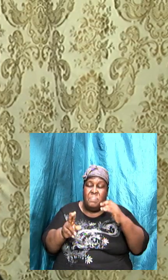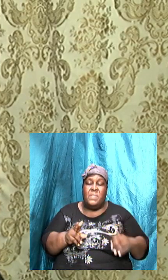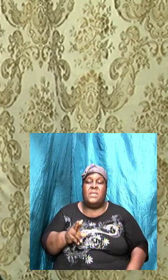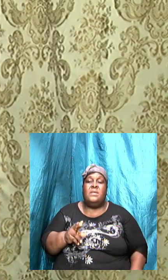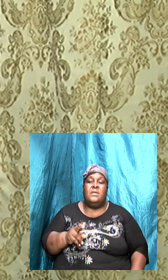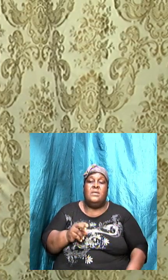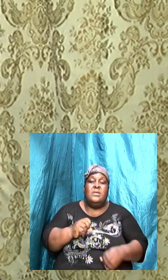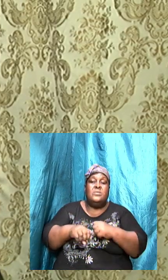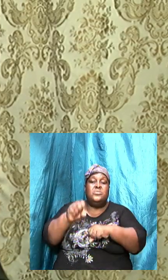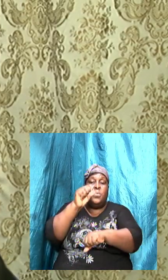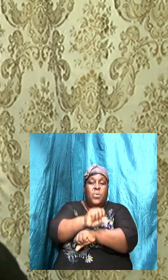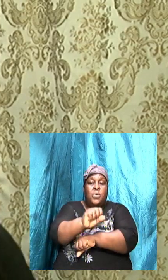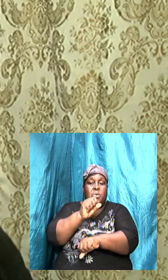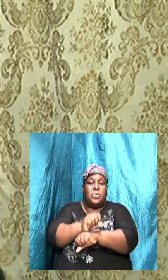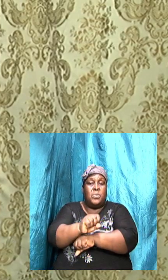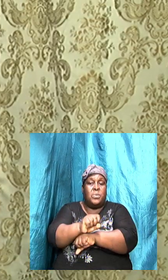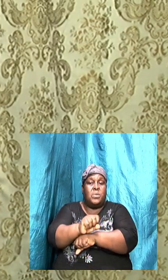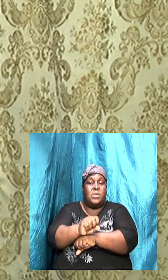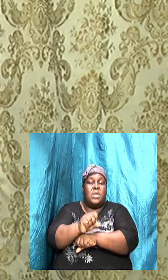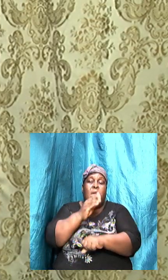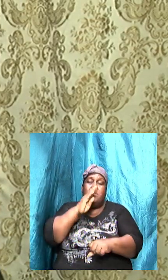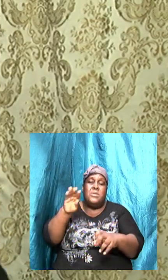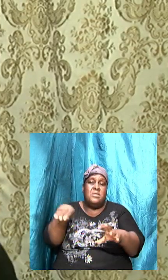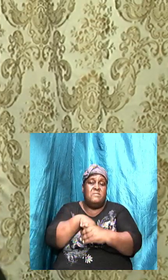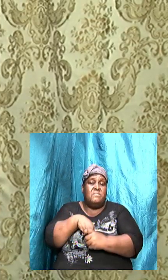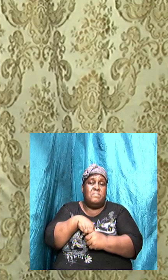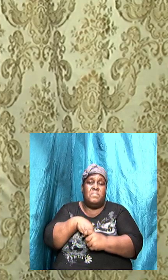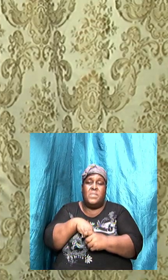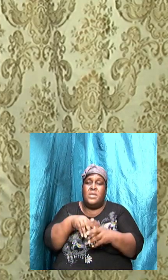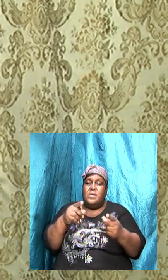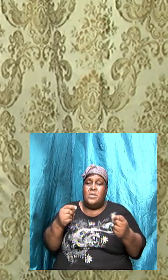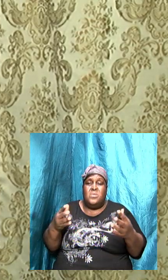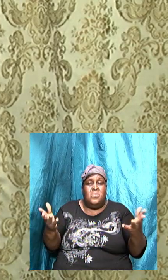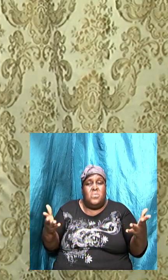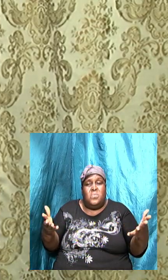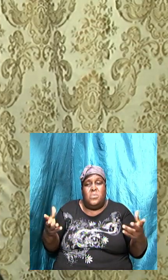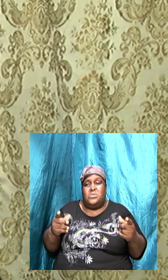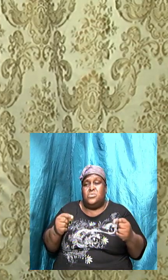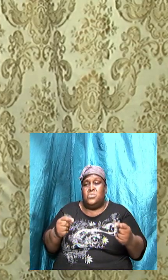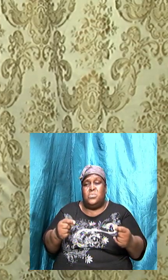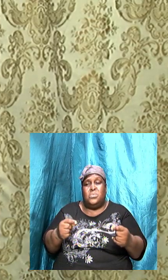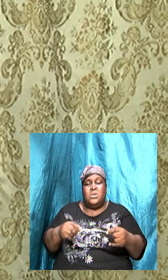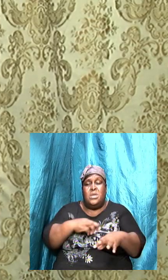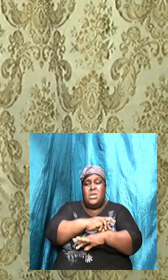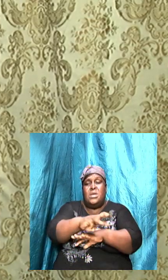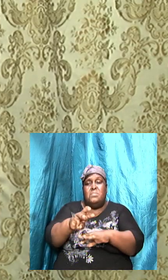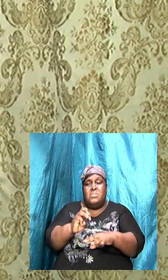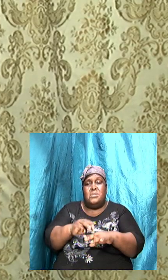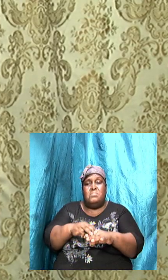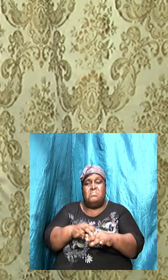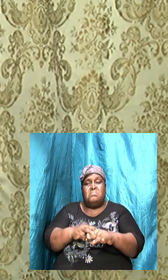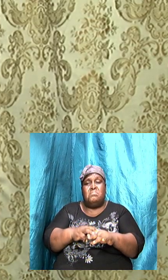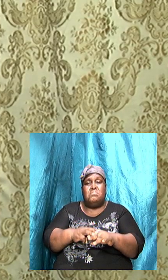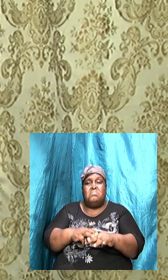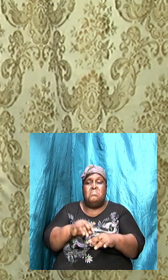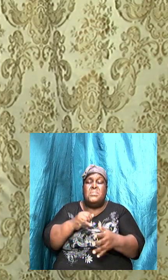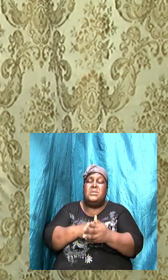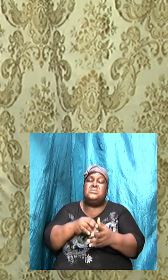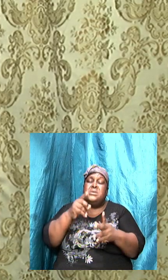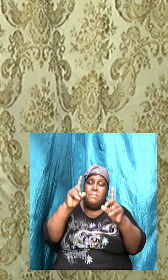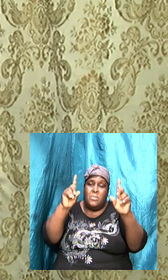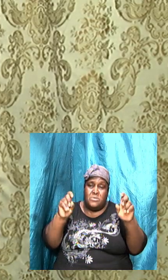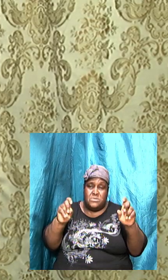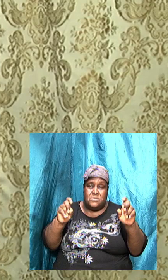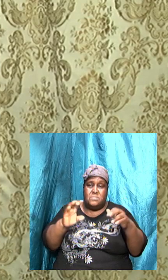So working and being involved and doing what we are doing and ministering, it is a must.